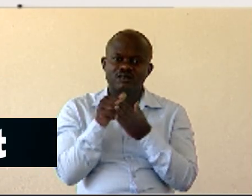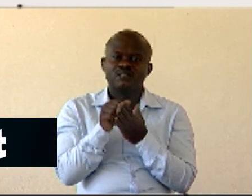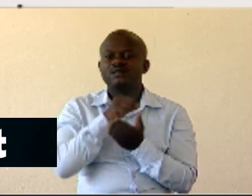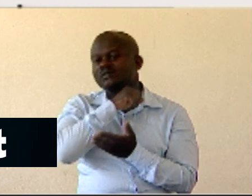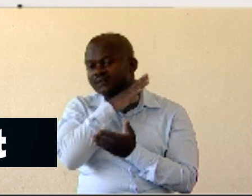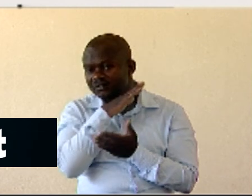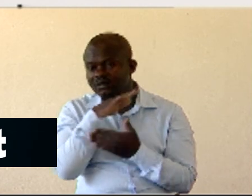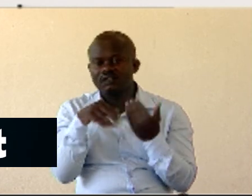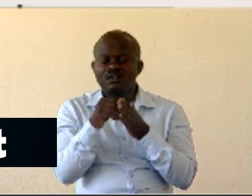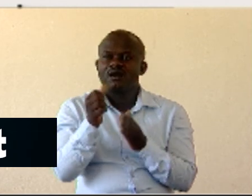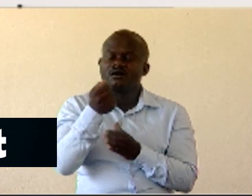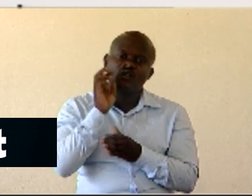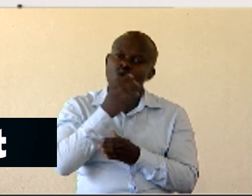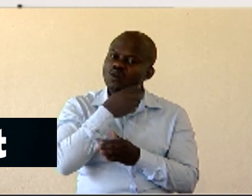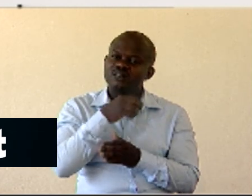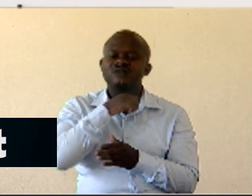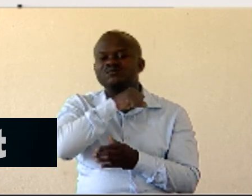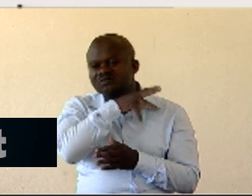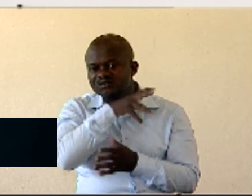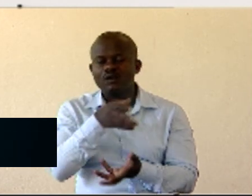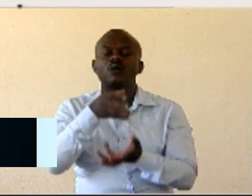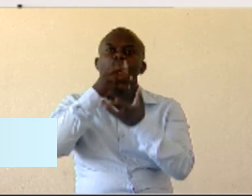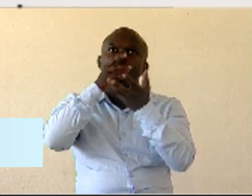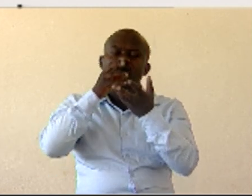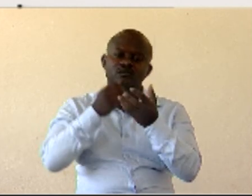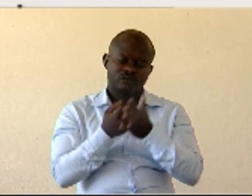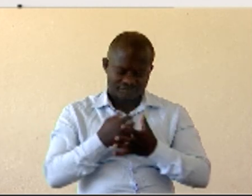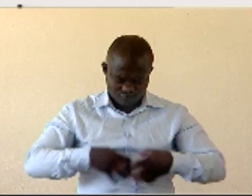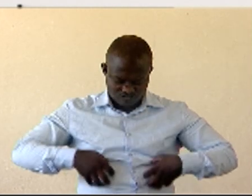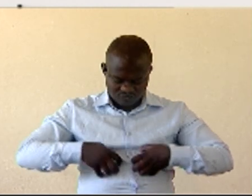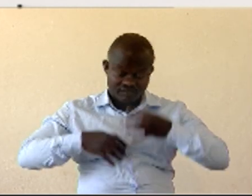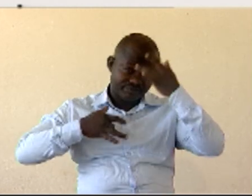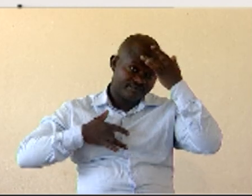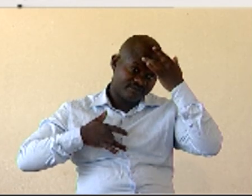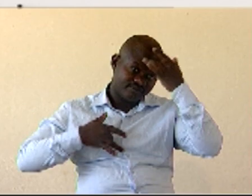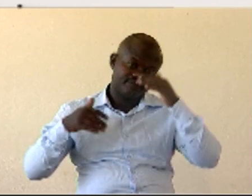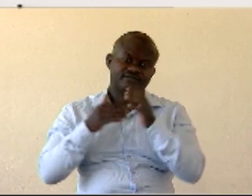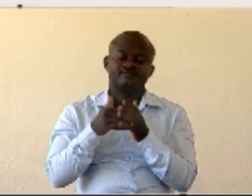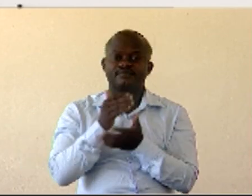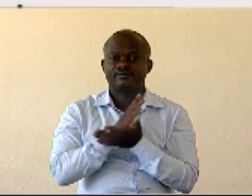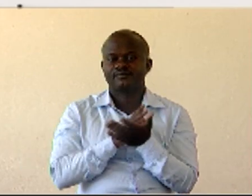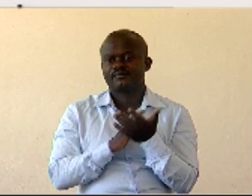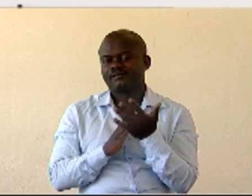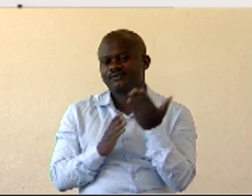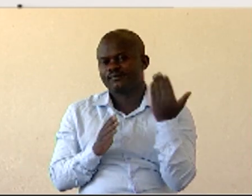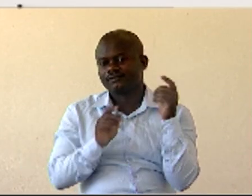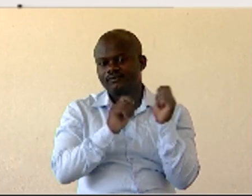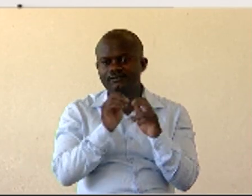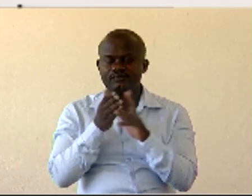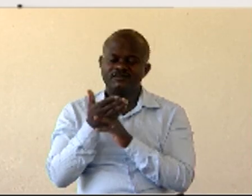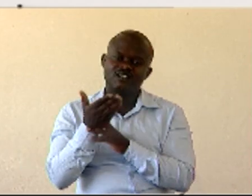contaminated, taking water that has been contaminated can also cause disease. And we said those diseases that are